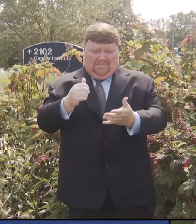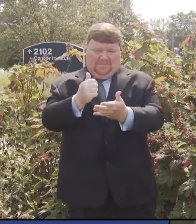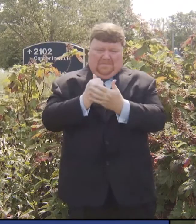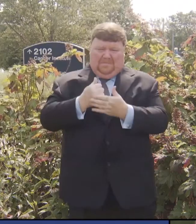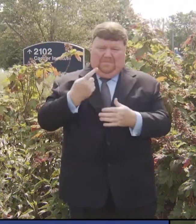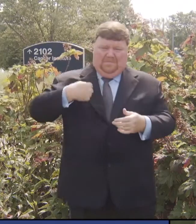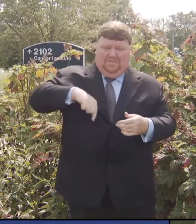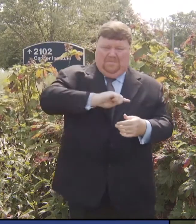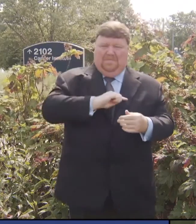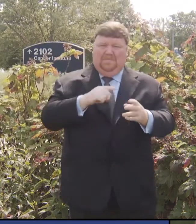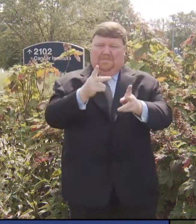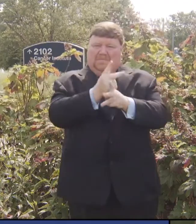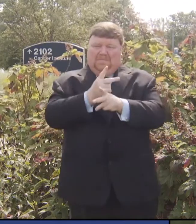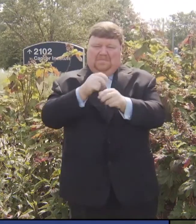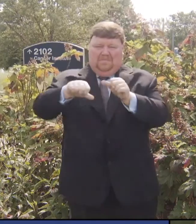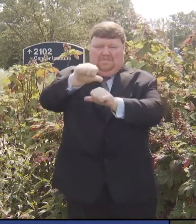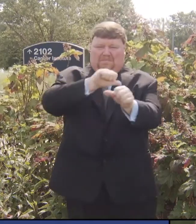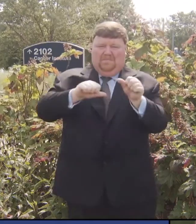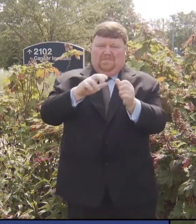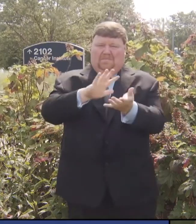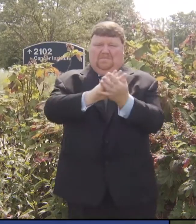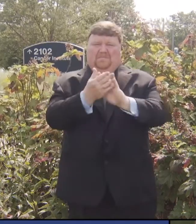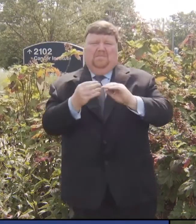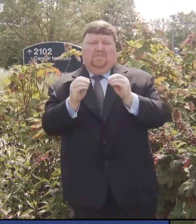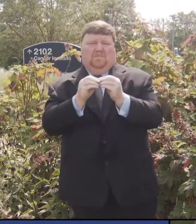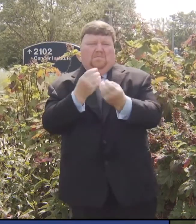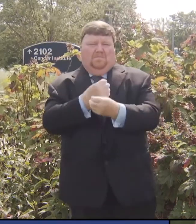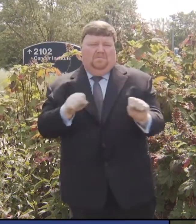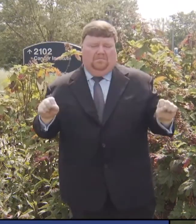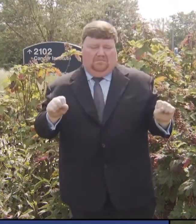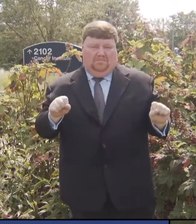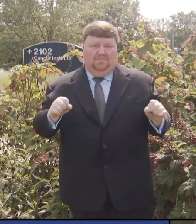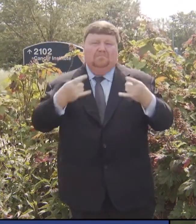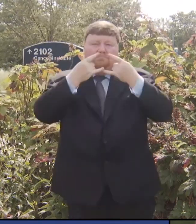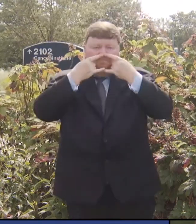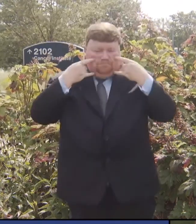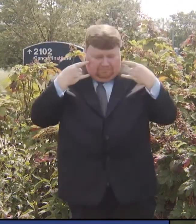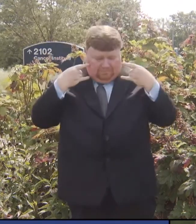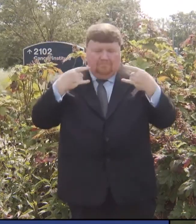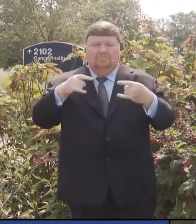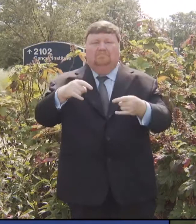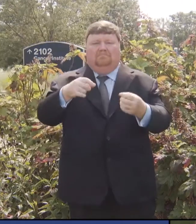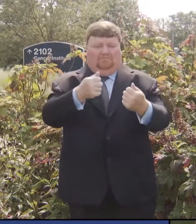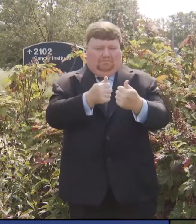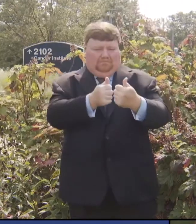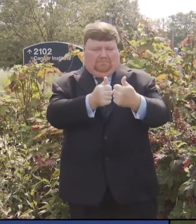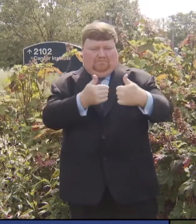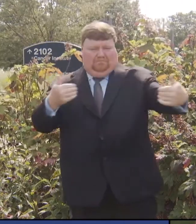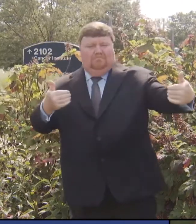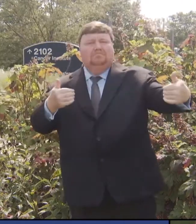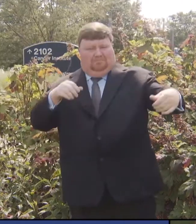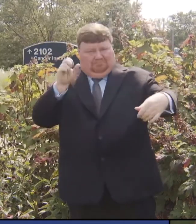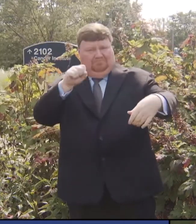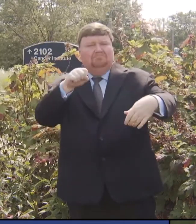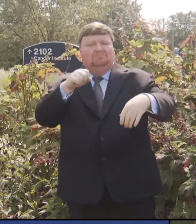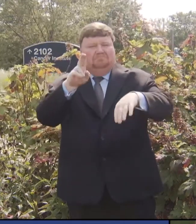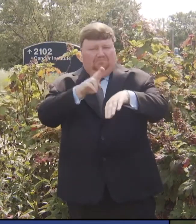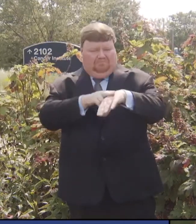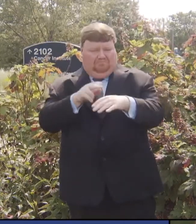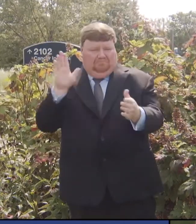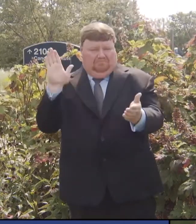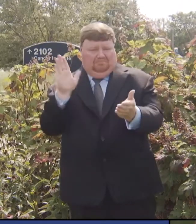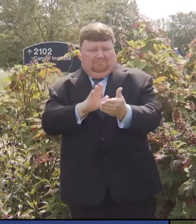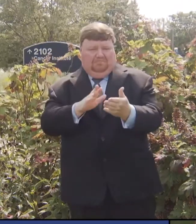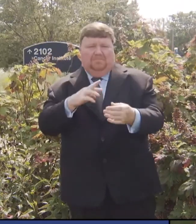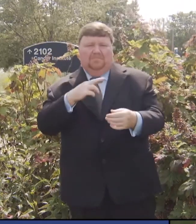in our community safer. While masking and social distancing will help to reduce the risk of becoming infected